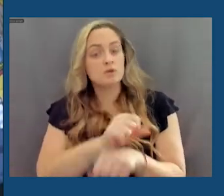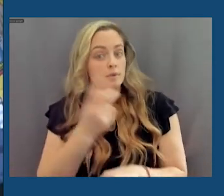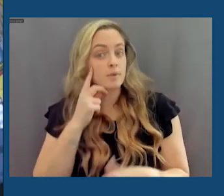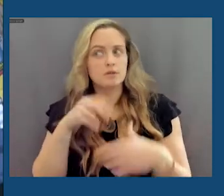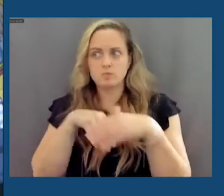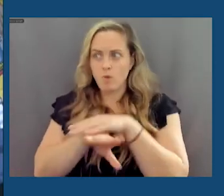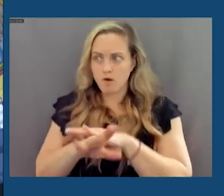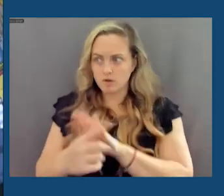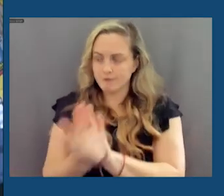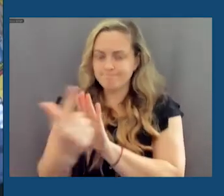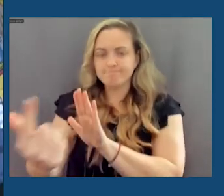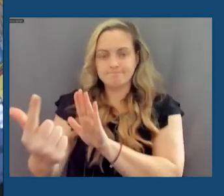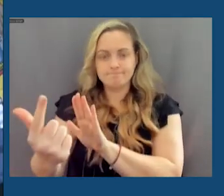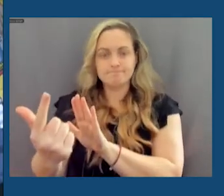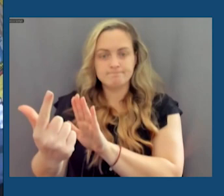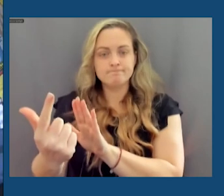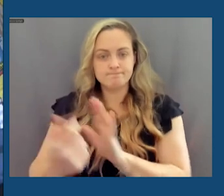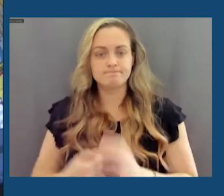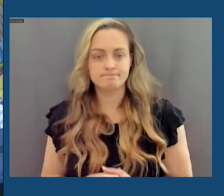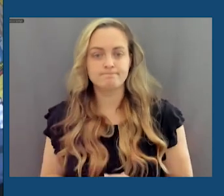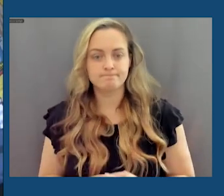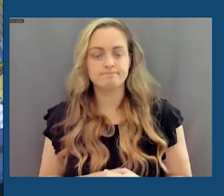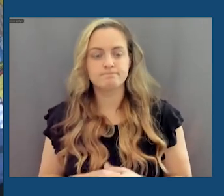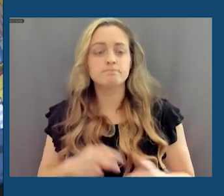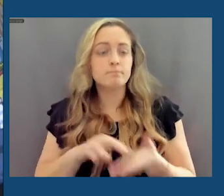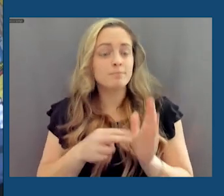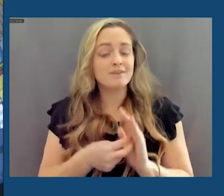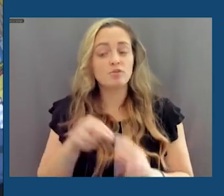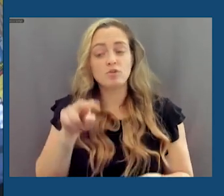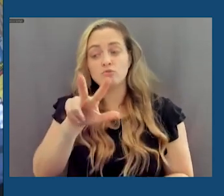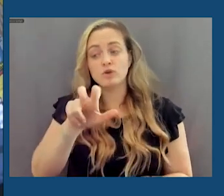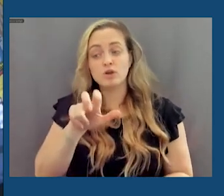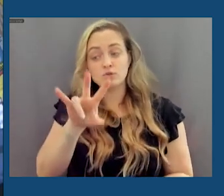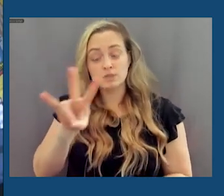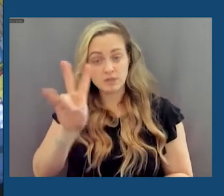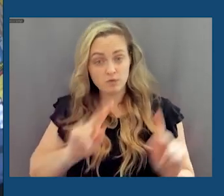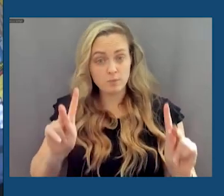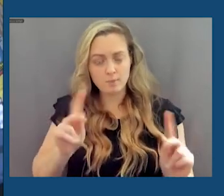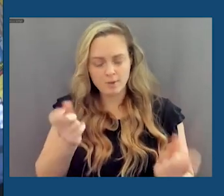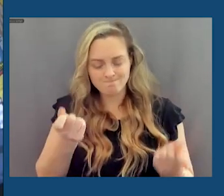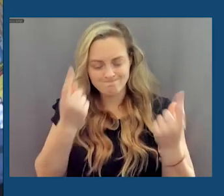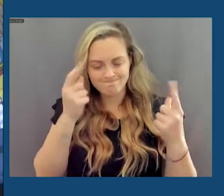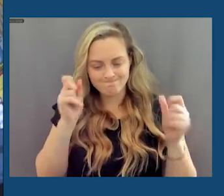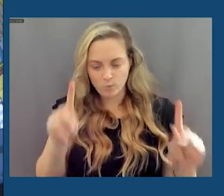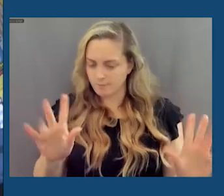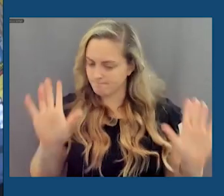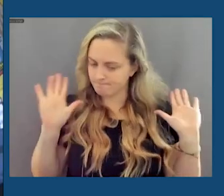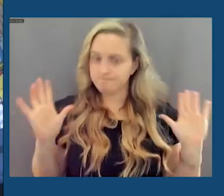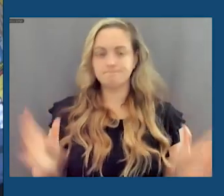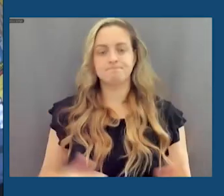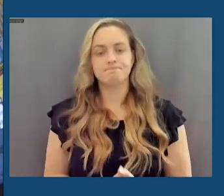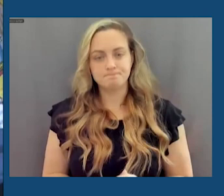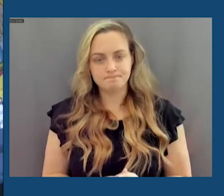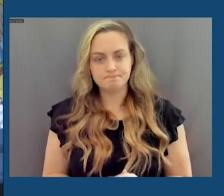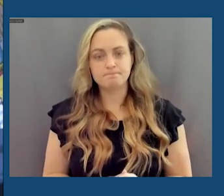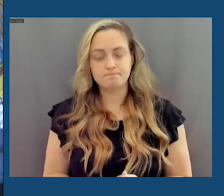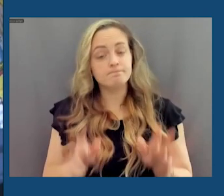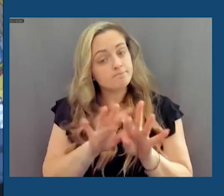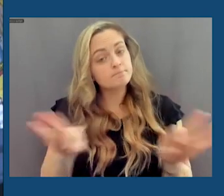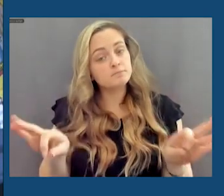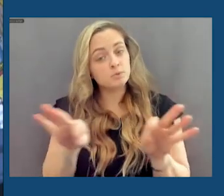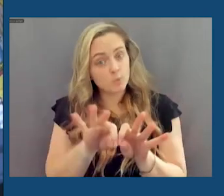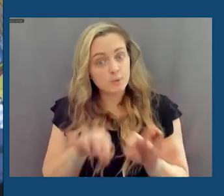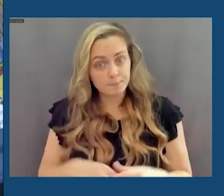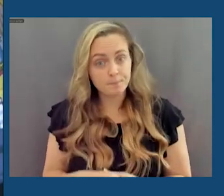violated the trespass affidavit. And that means 307 people got the message. And that's an important start for the